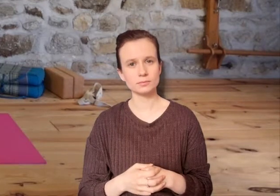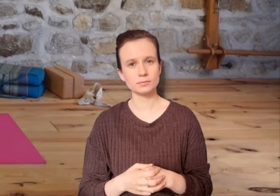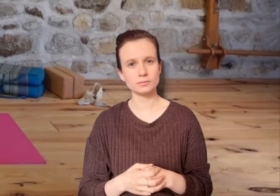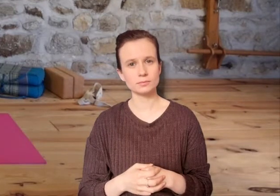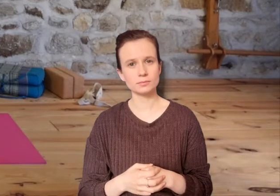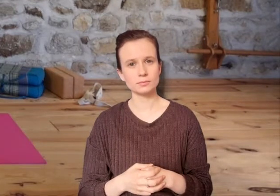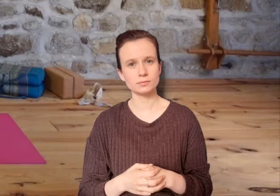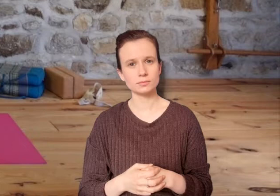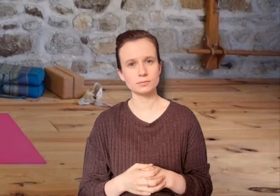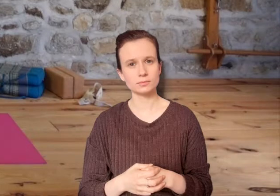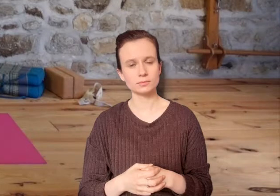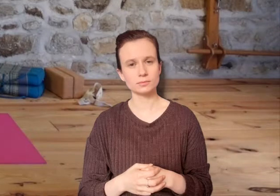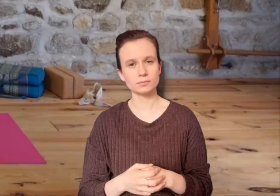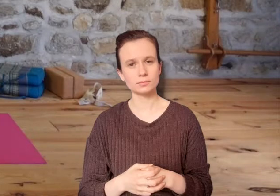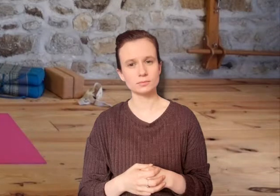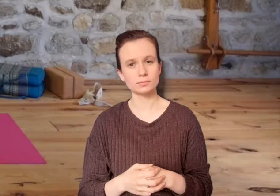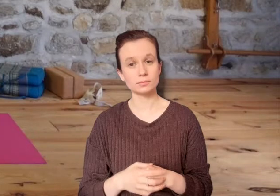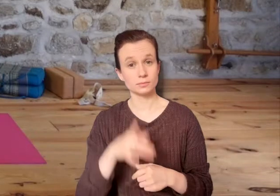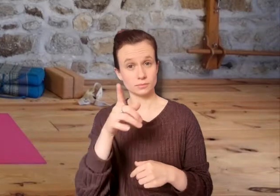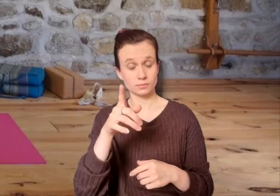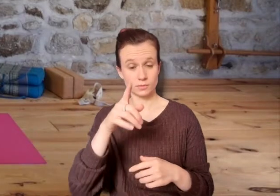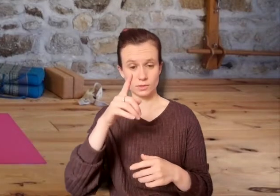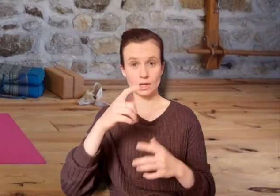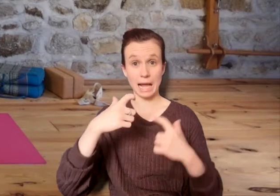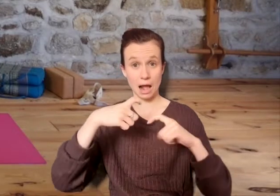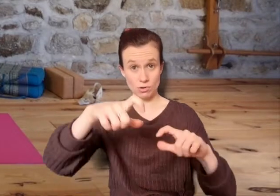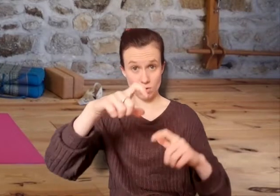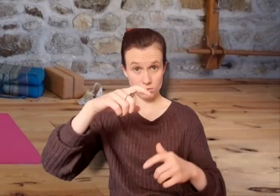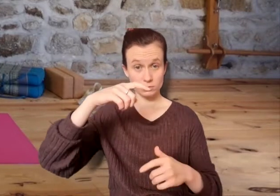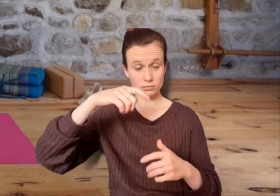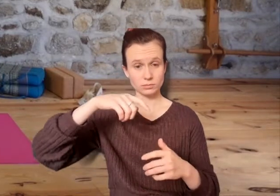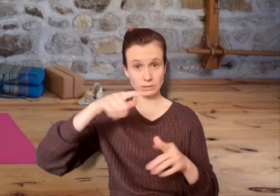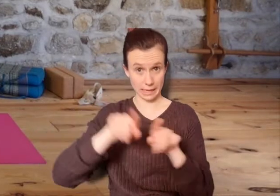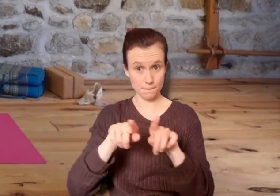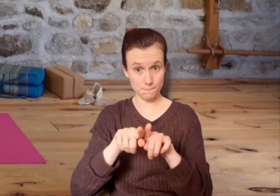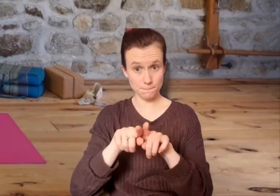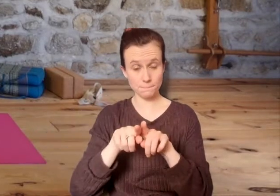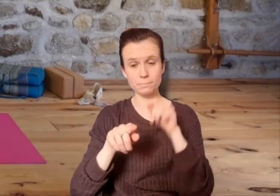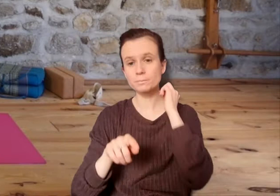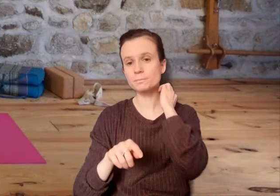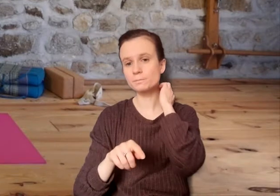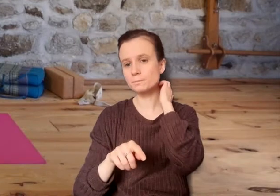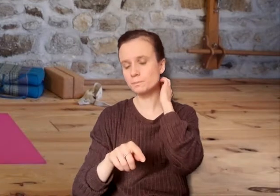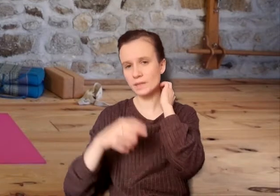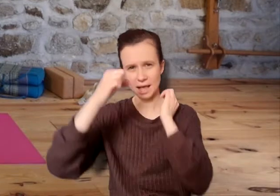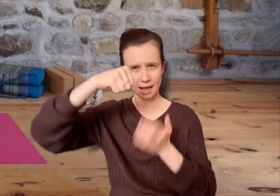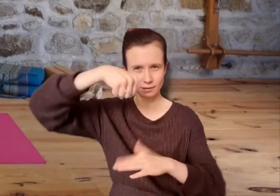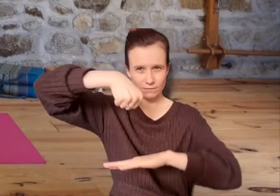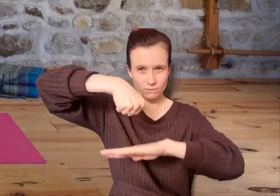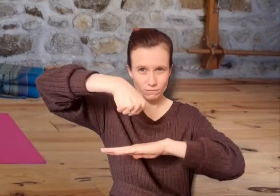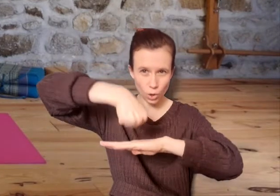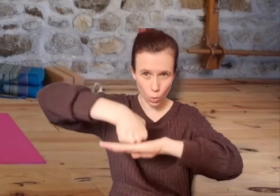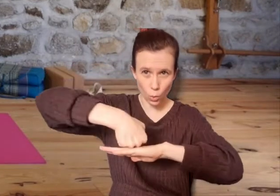Now, without changing our bodies, keep the head on the floor if it's there. Yeah? If you're a mile away or you feel like you're a